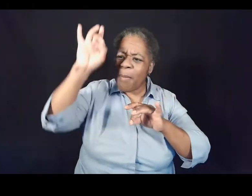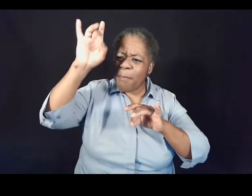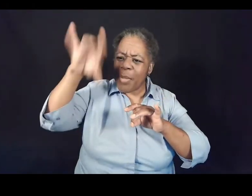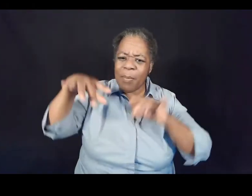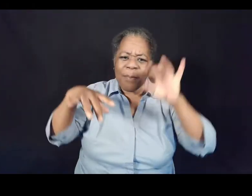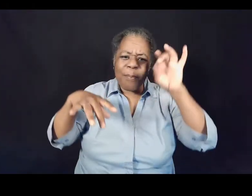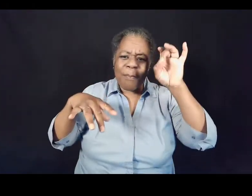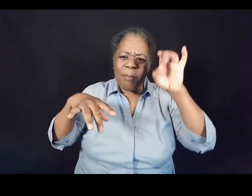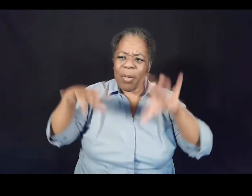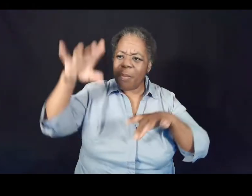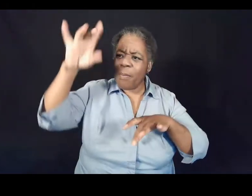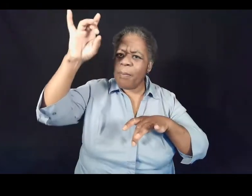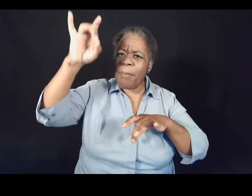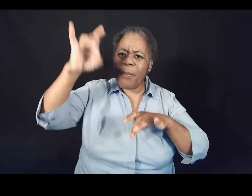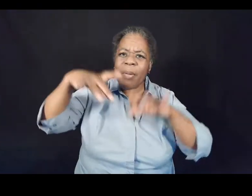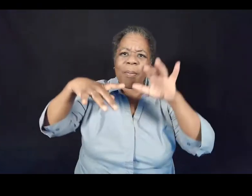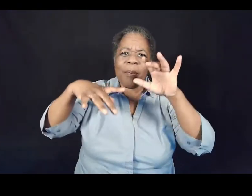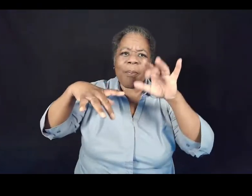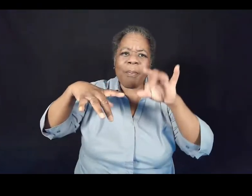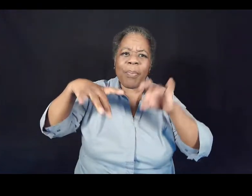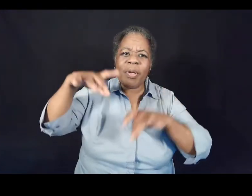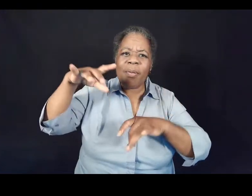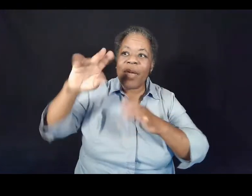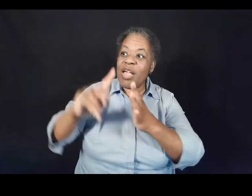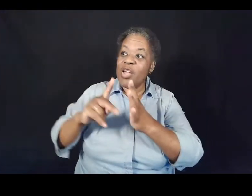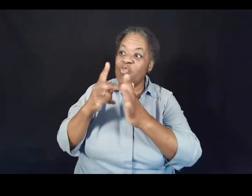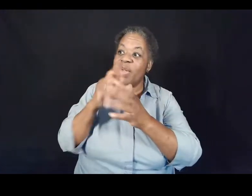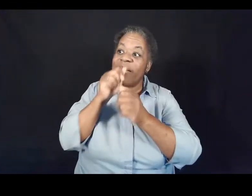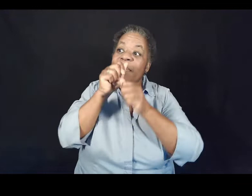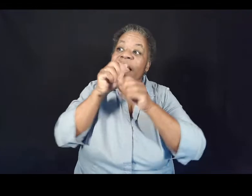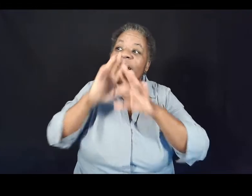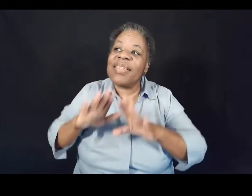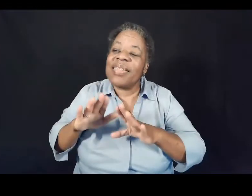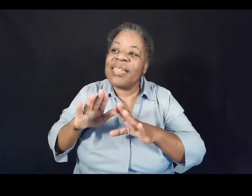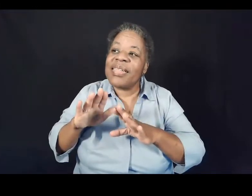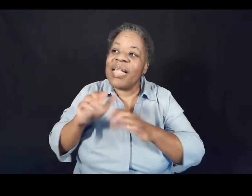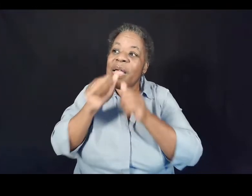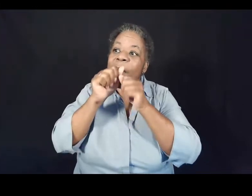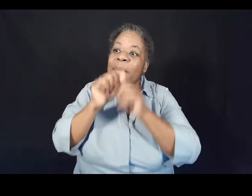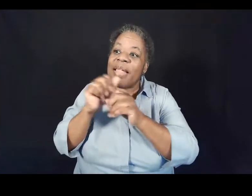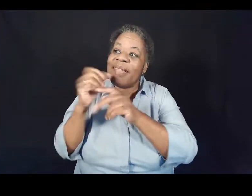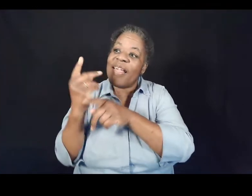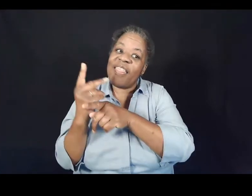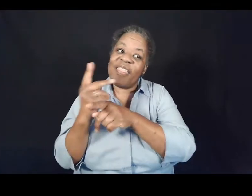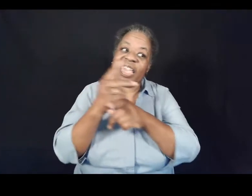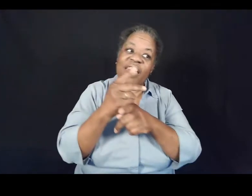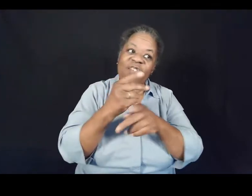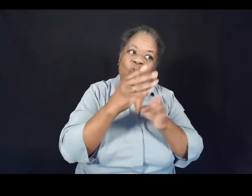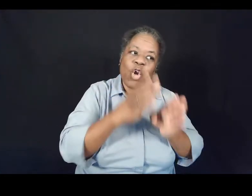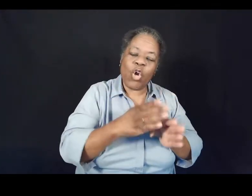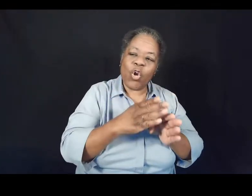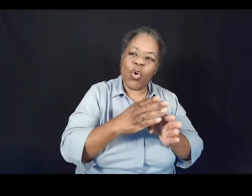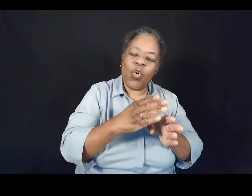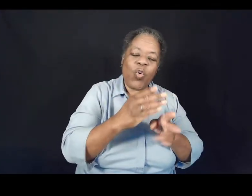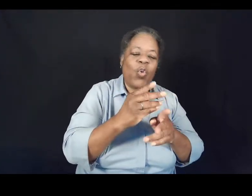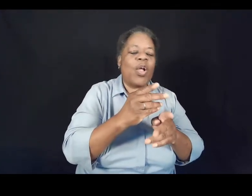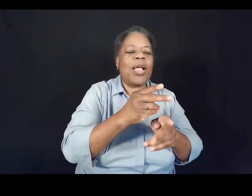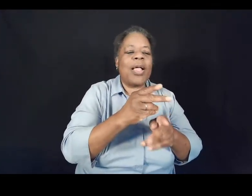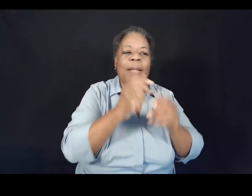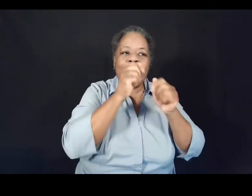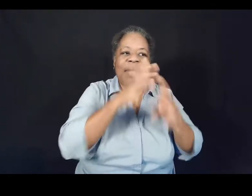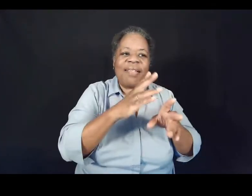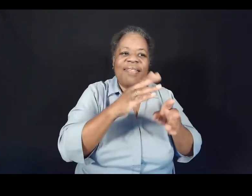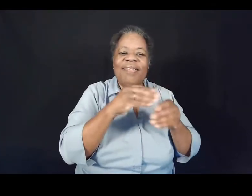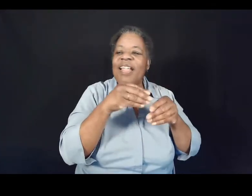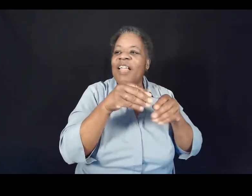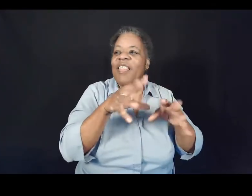beneath. It is twice blessed. It blesseth him that gives and him that takes. It is enthroned in the